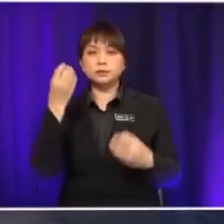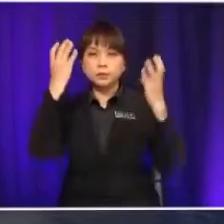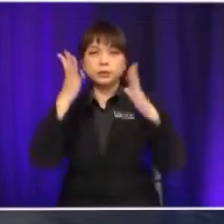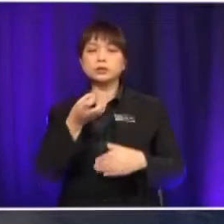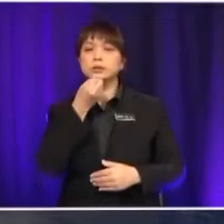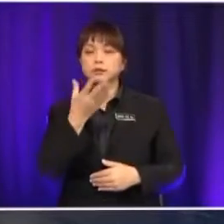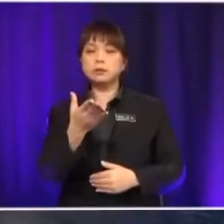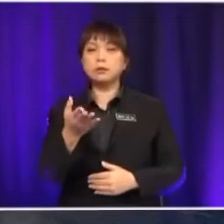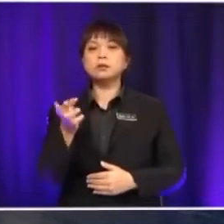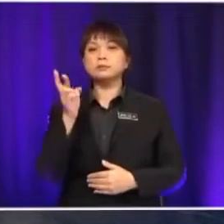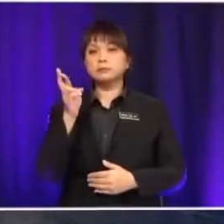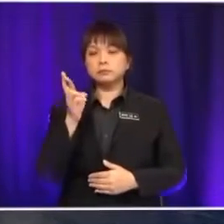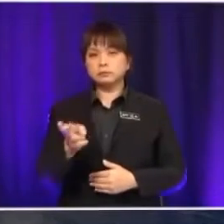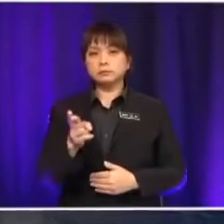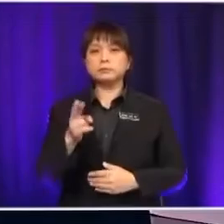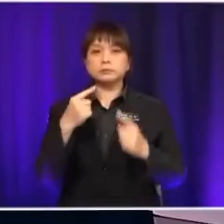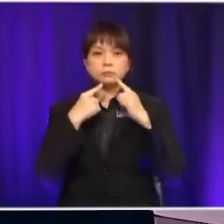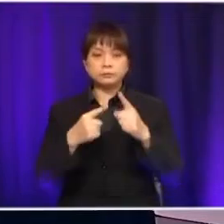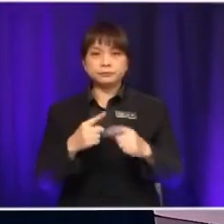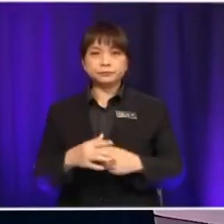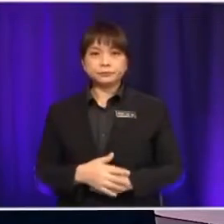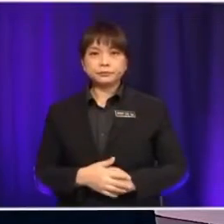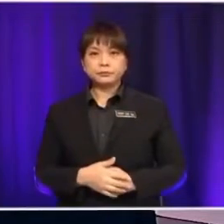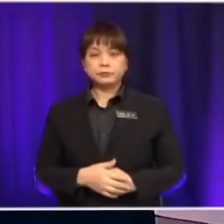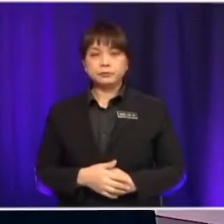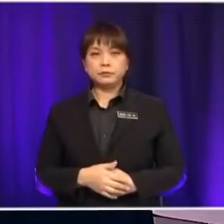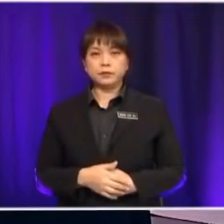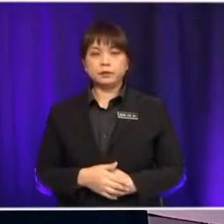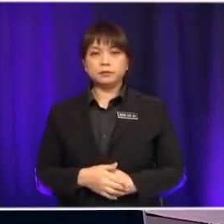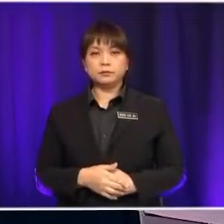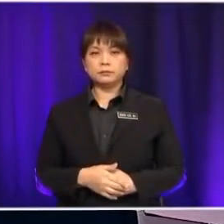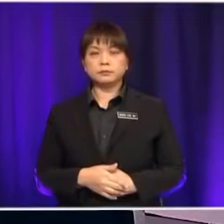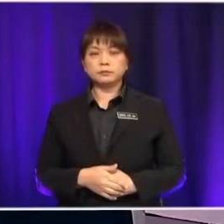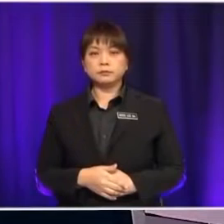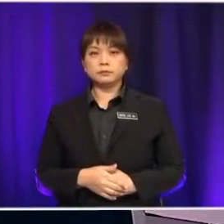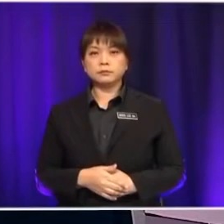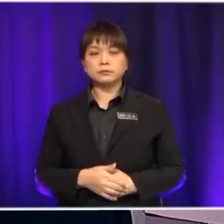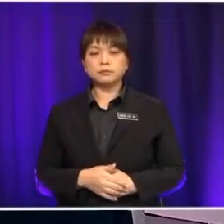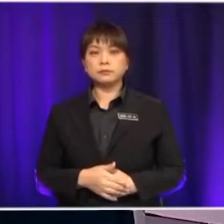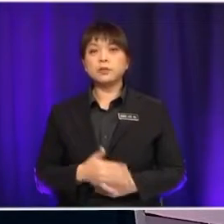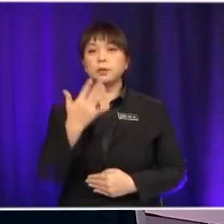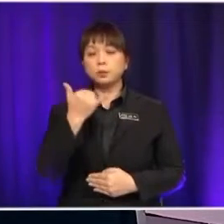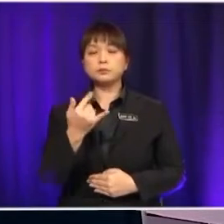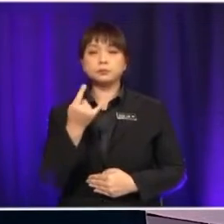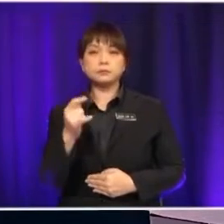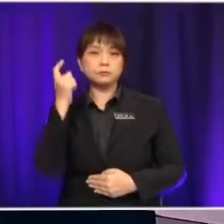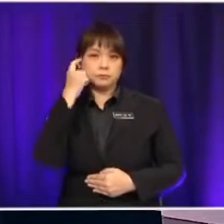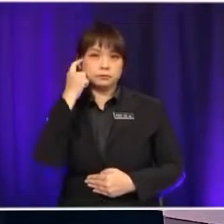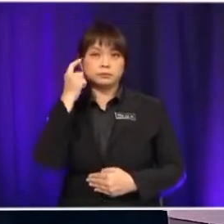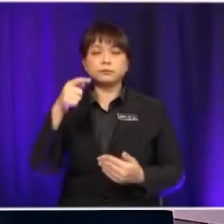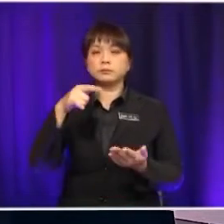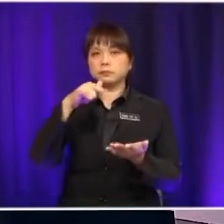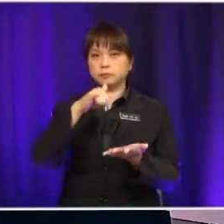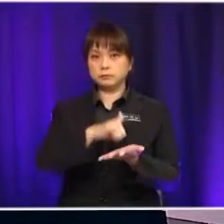me, I think, most of them, so they have mentioned a lot, right, why they think this is good, okay, like